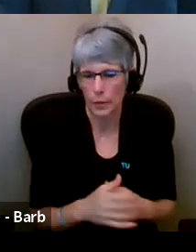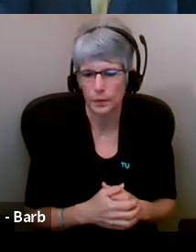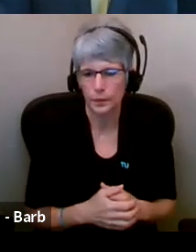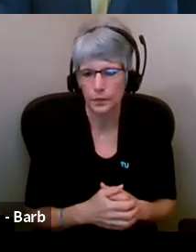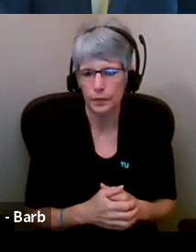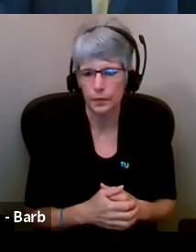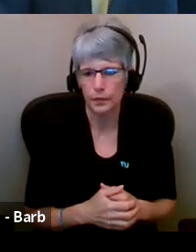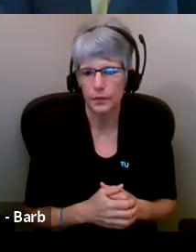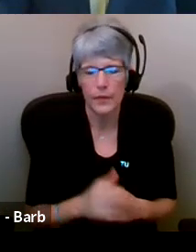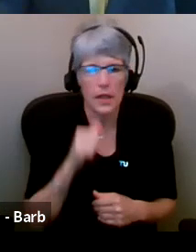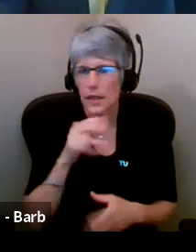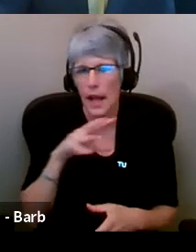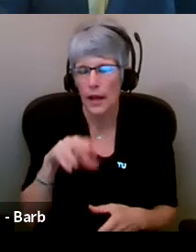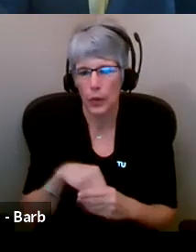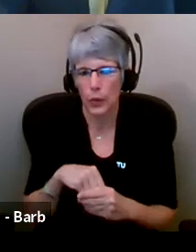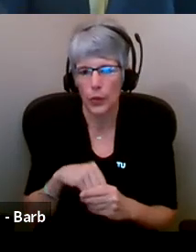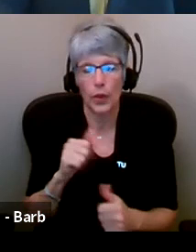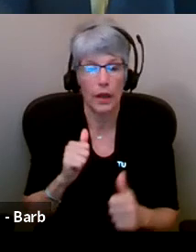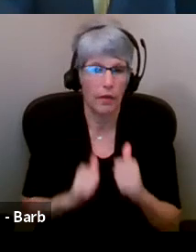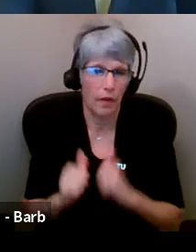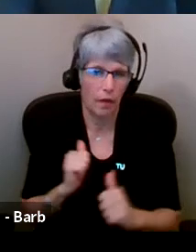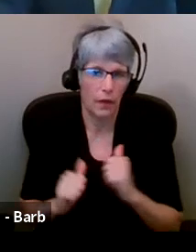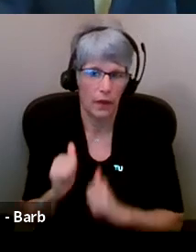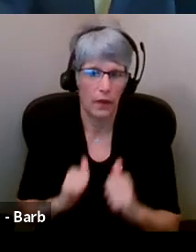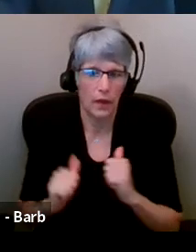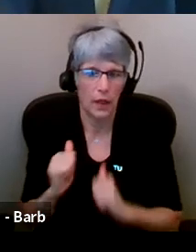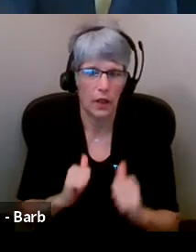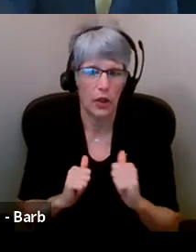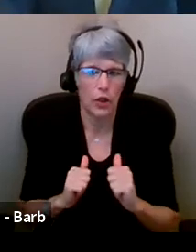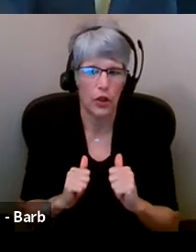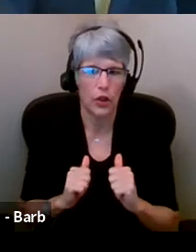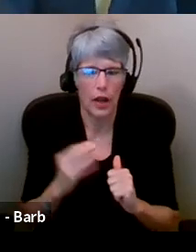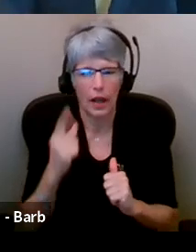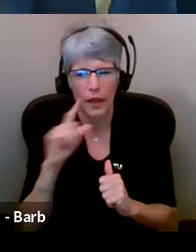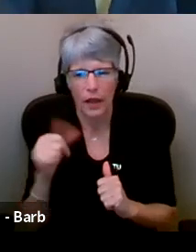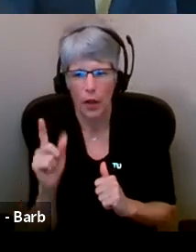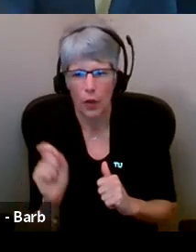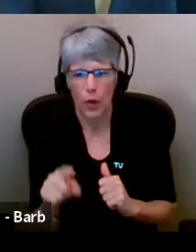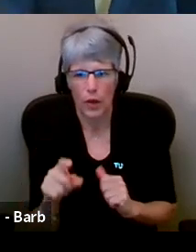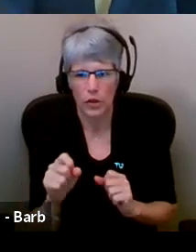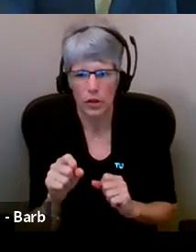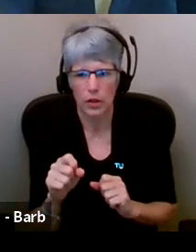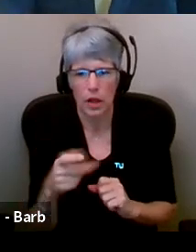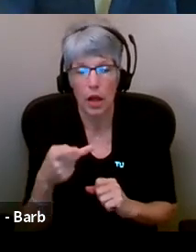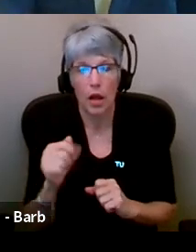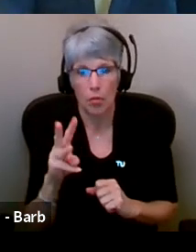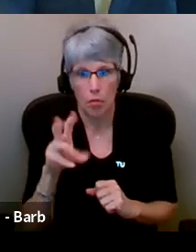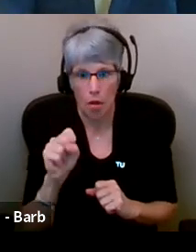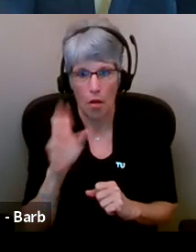include is the theater. And just so that we can note here too, I think there's another question we can address. PAWS will continue to be